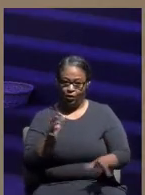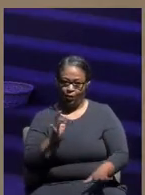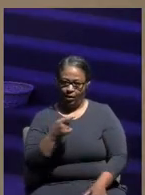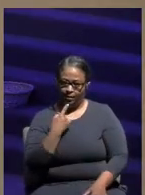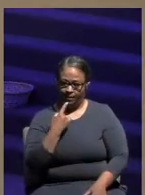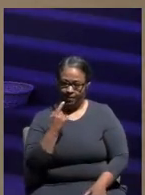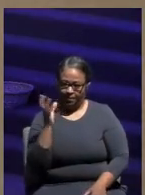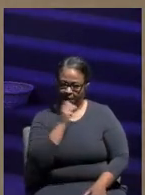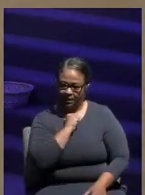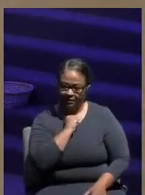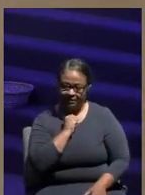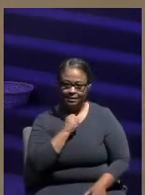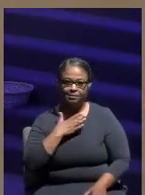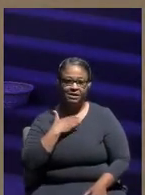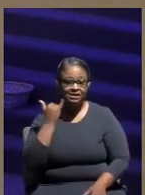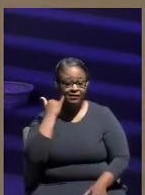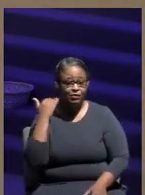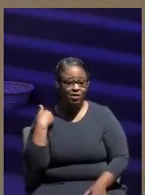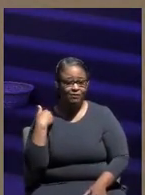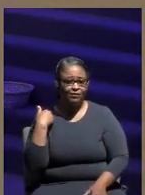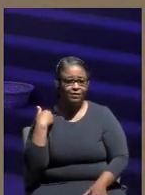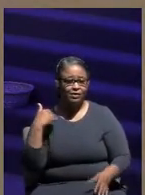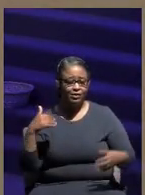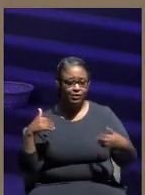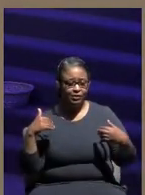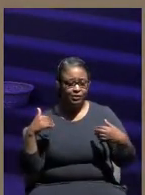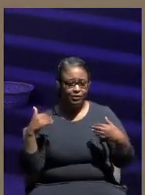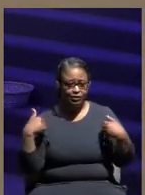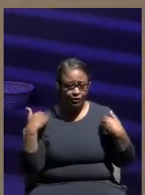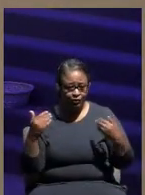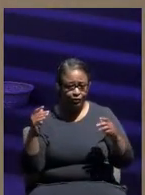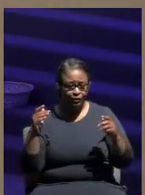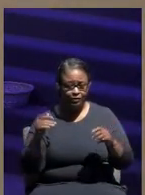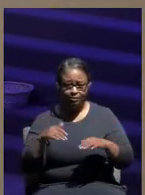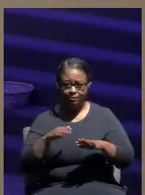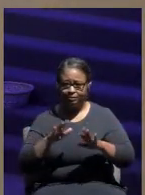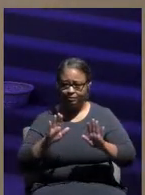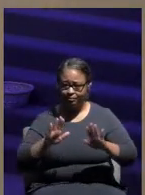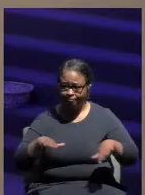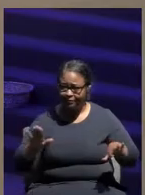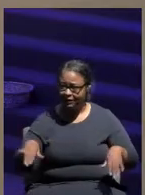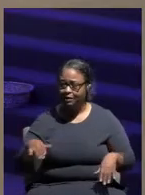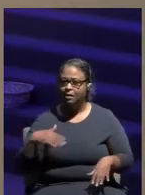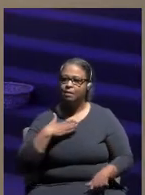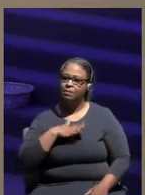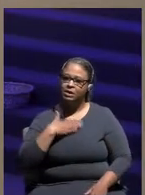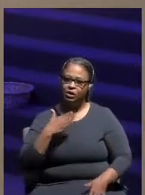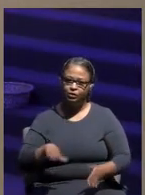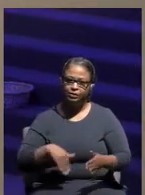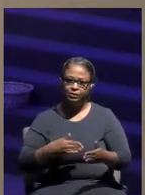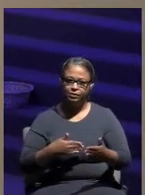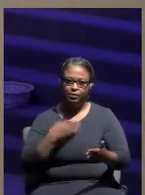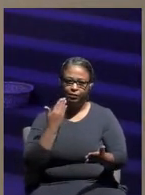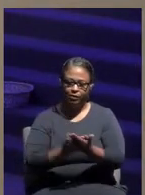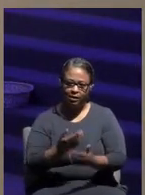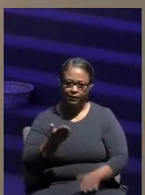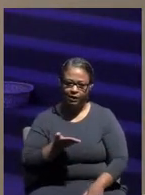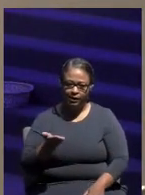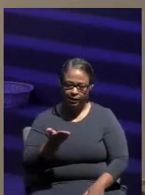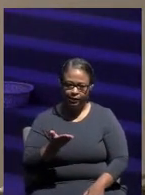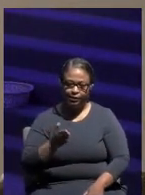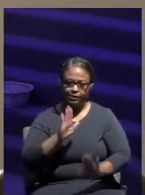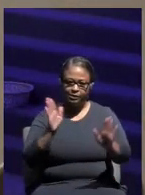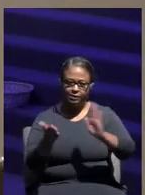have a young person in 7th through 12th grade, you want to make sure that they are here on Church Plus Sunday mornings